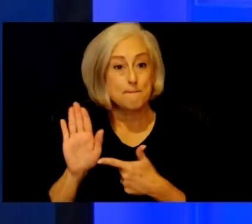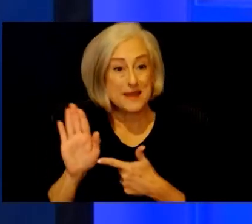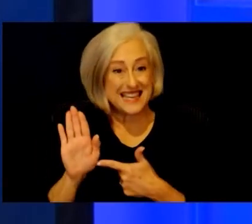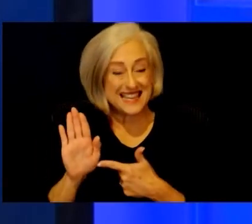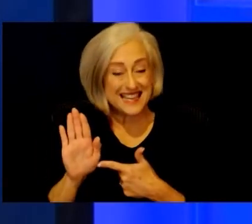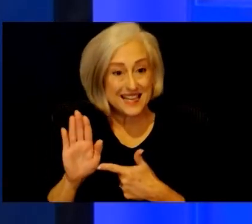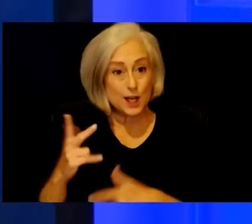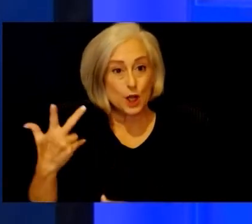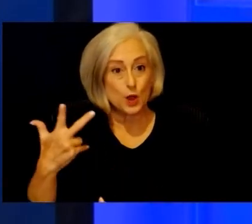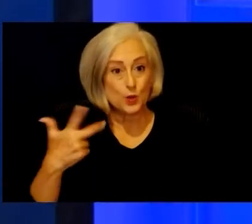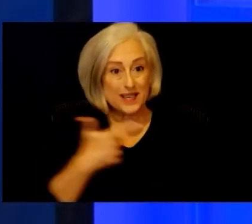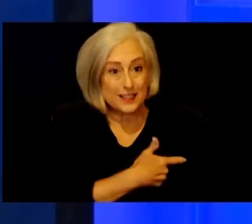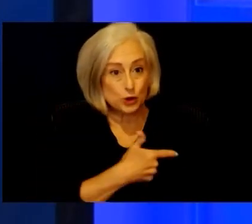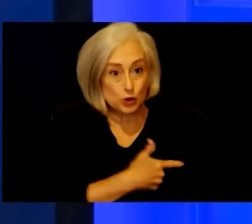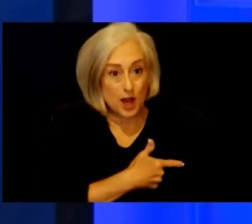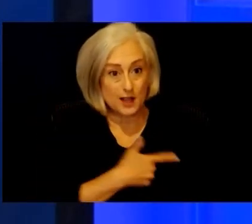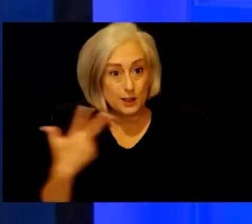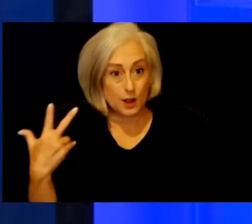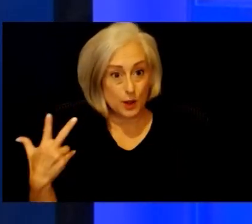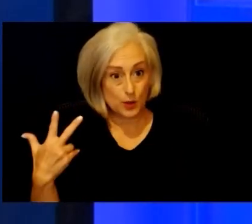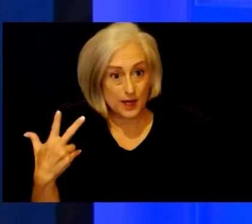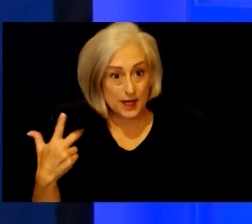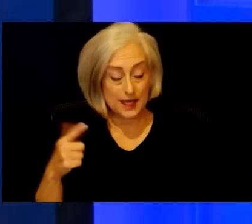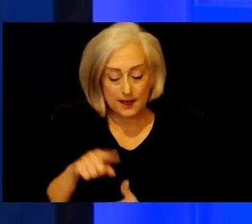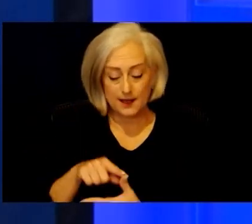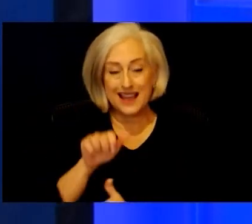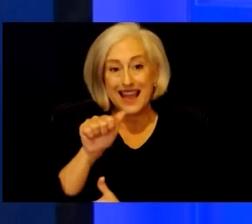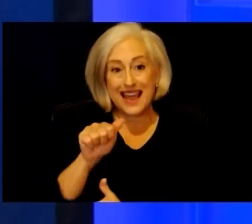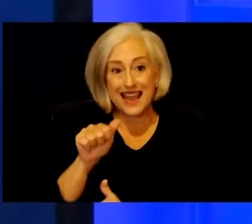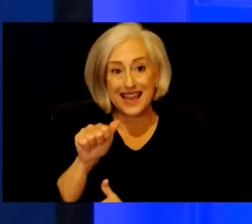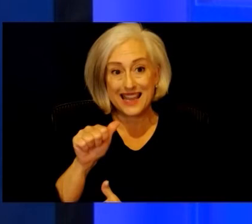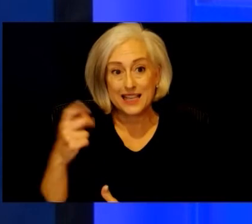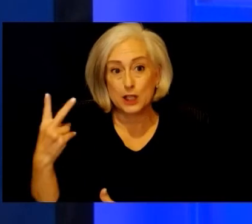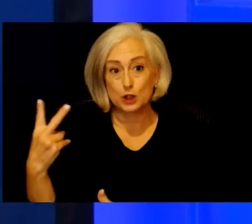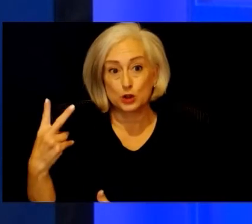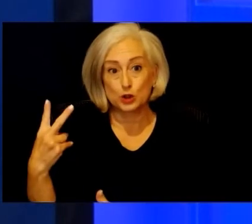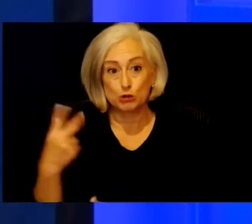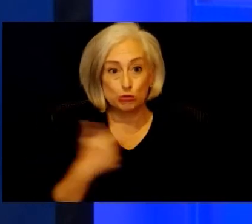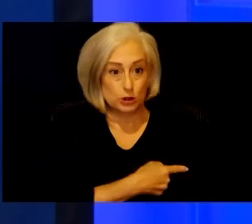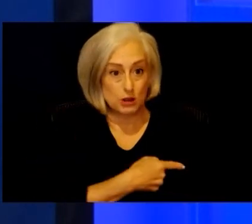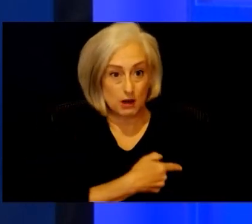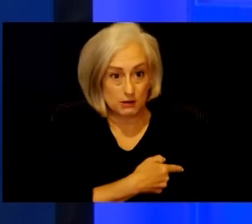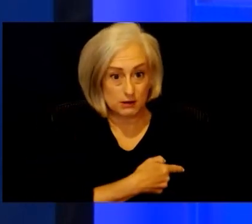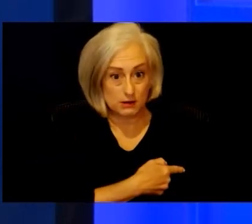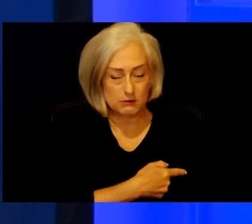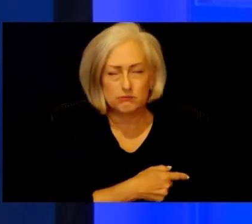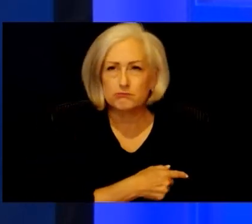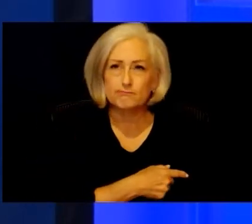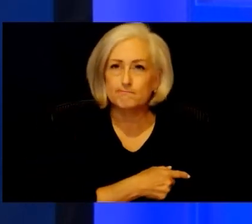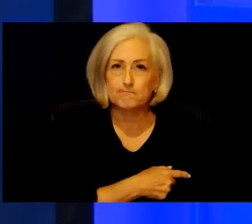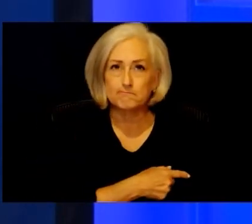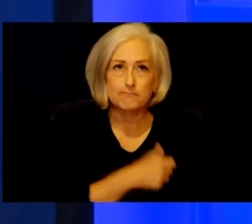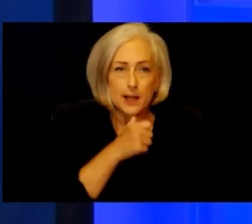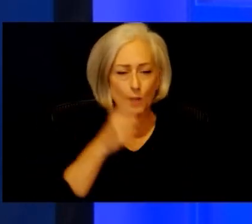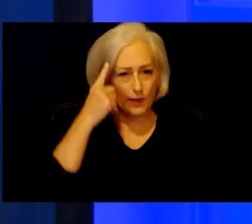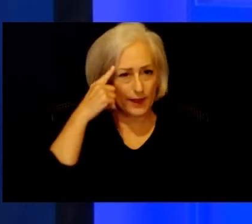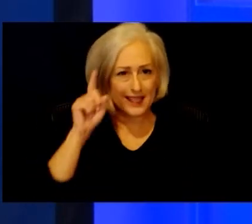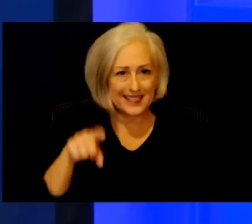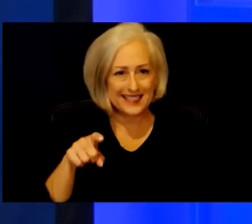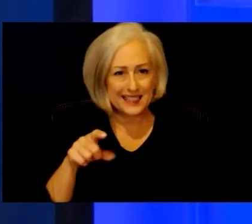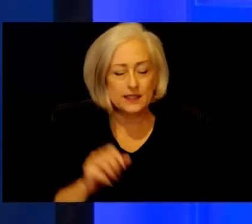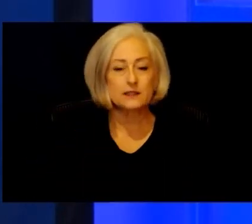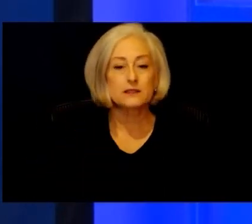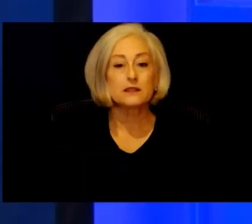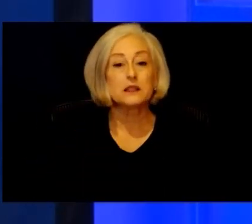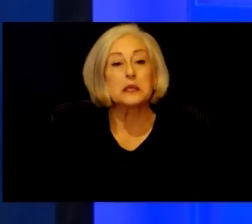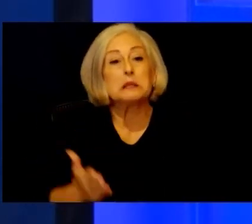3-shot series. Hepatitis A is 2 doses. You shouldn't really need in some cases, you can